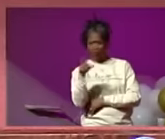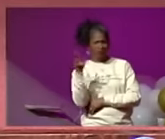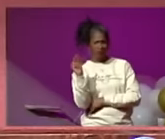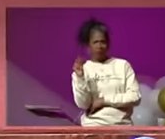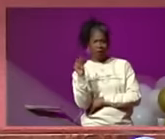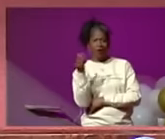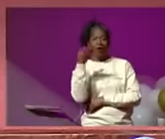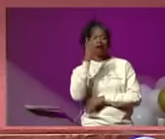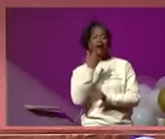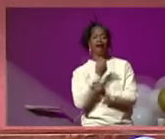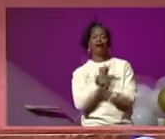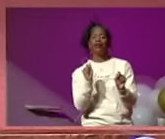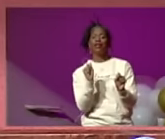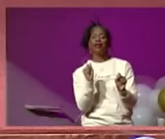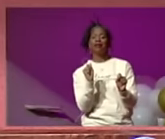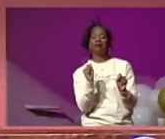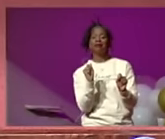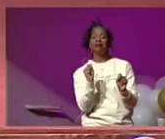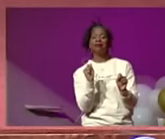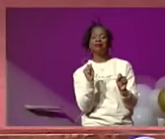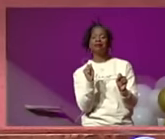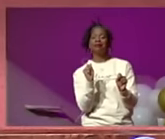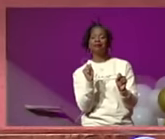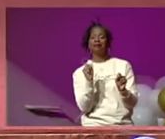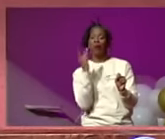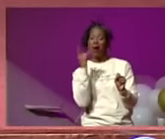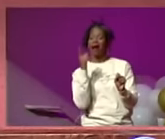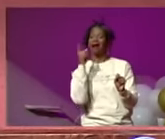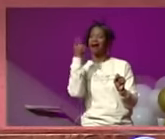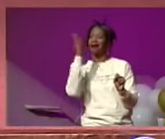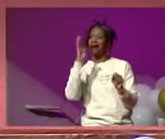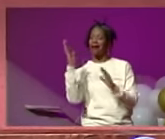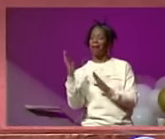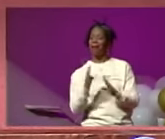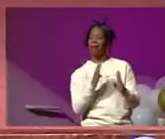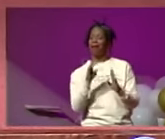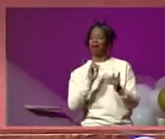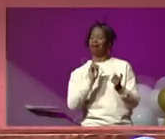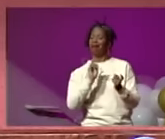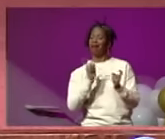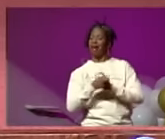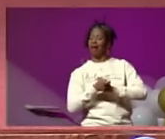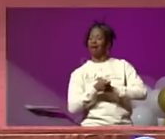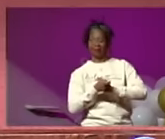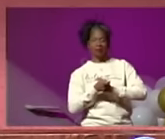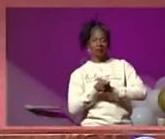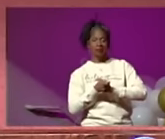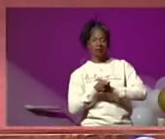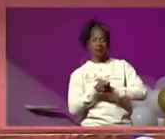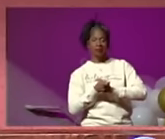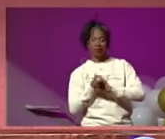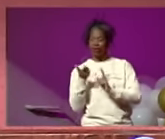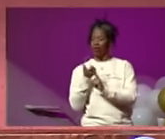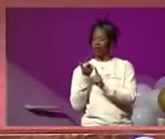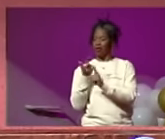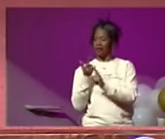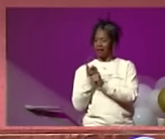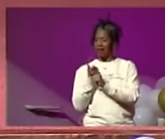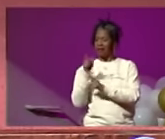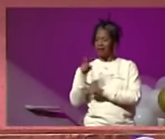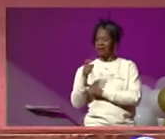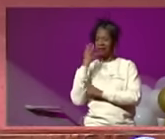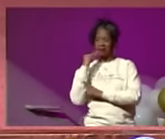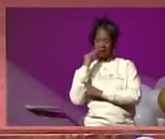God had in store for you that you would not have been, that you would not have seen had you not experienced that firing.